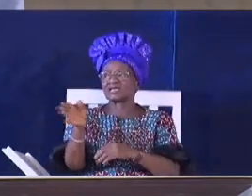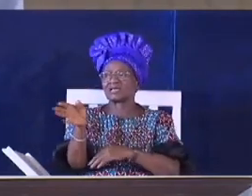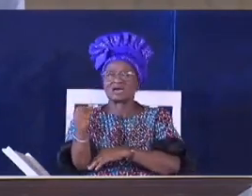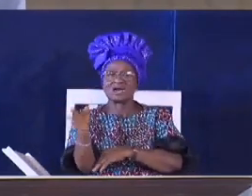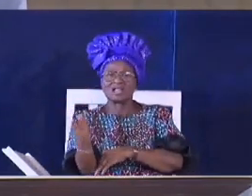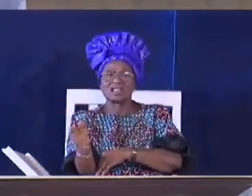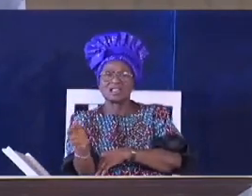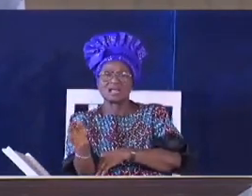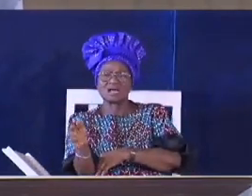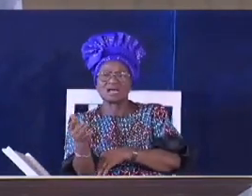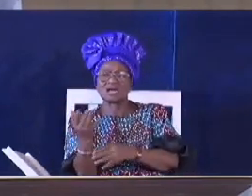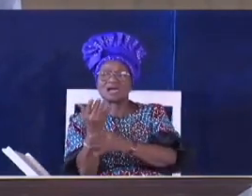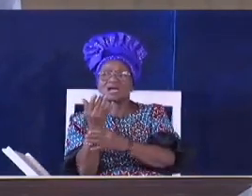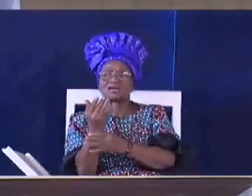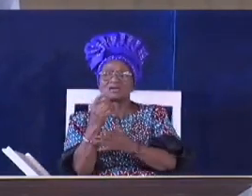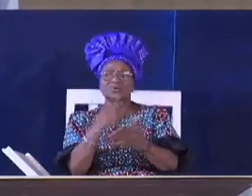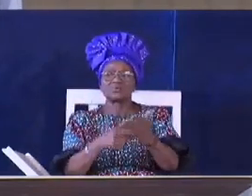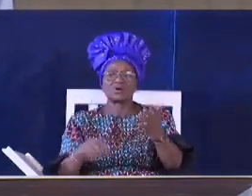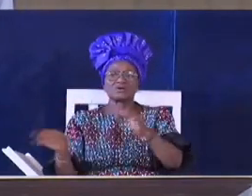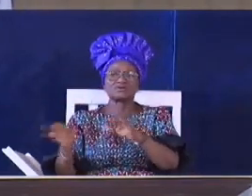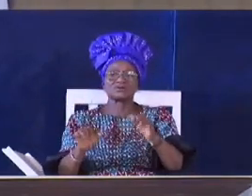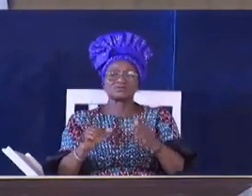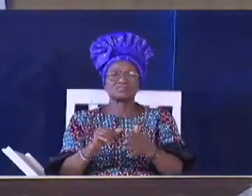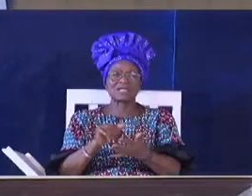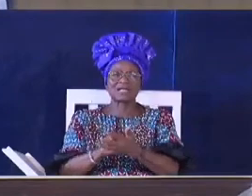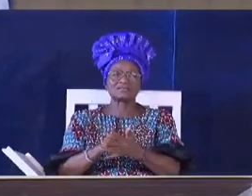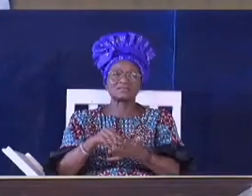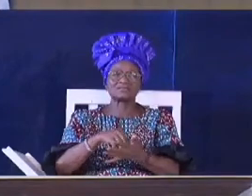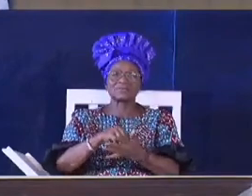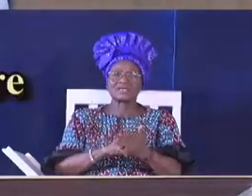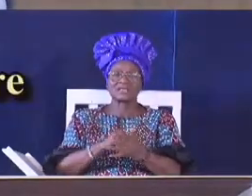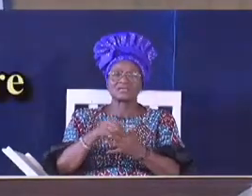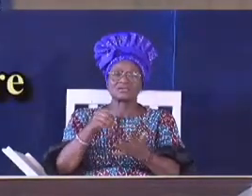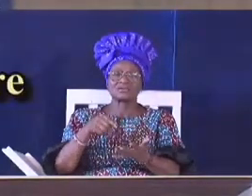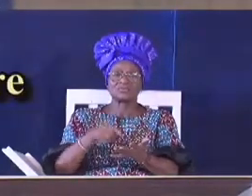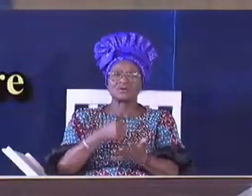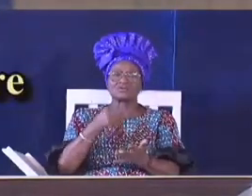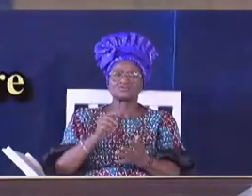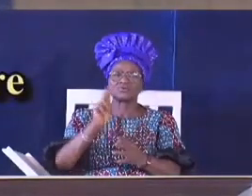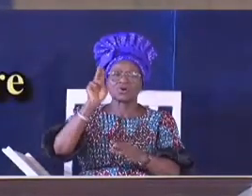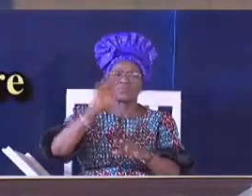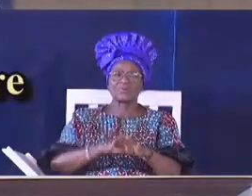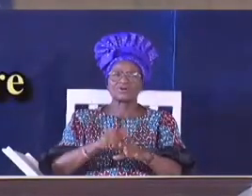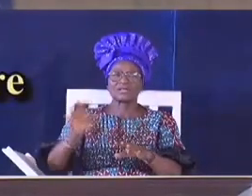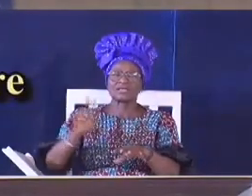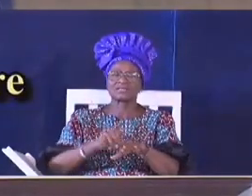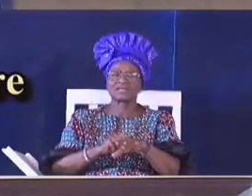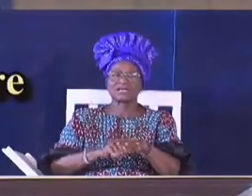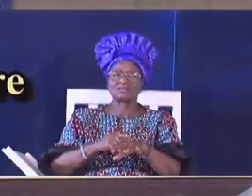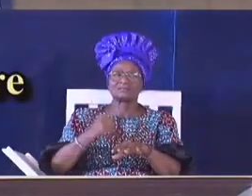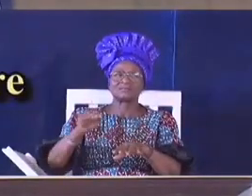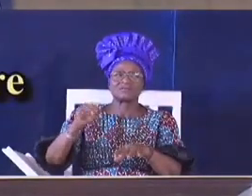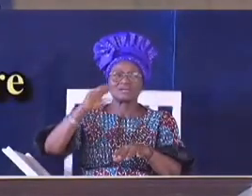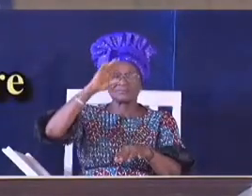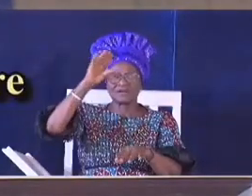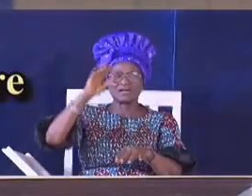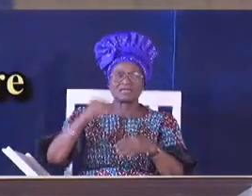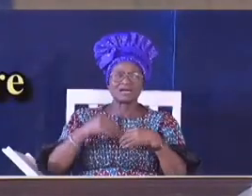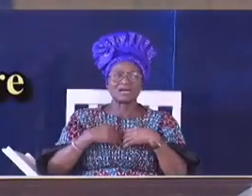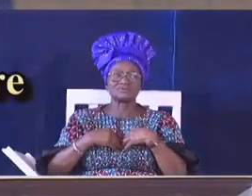What does that mean? Once upon a time, the man had two strong hands.